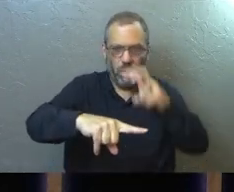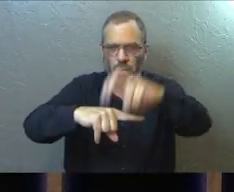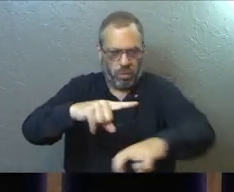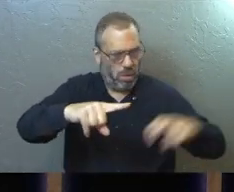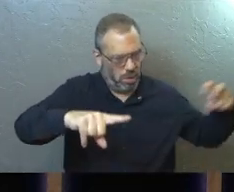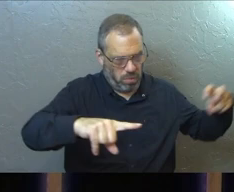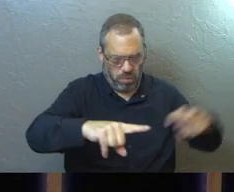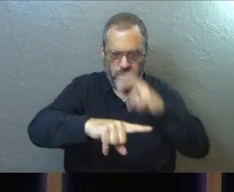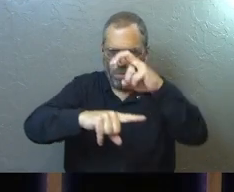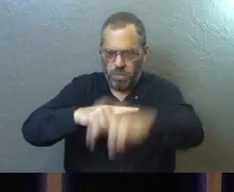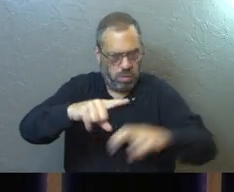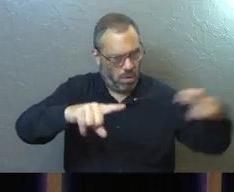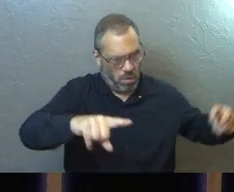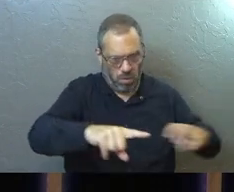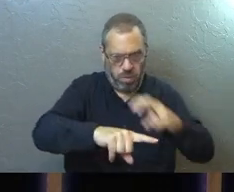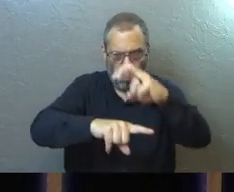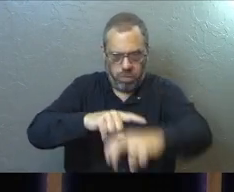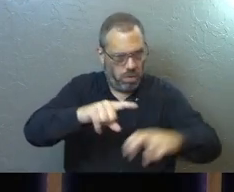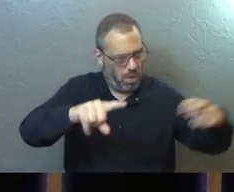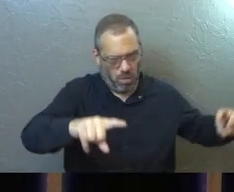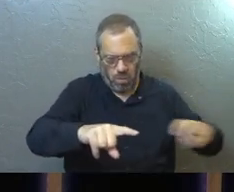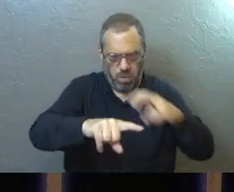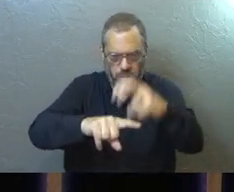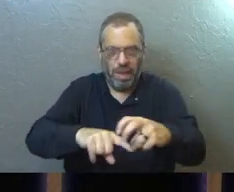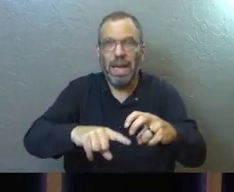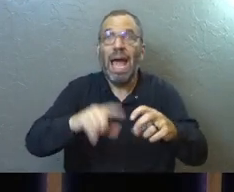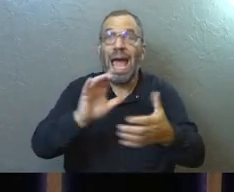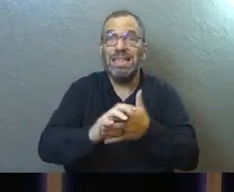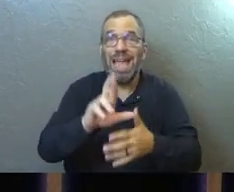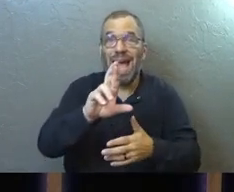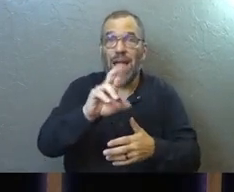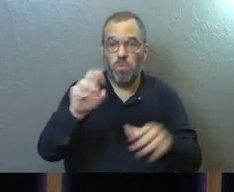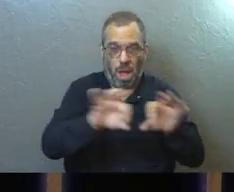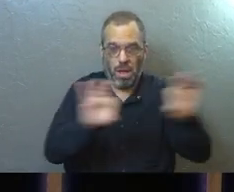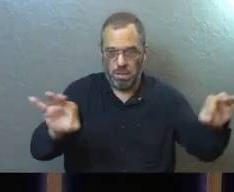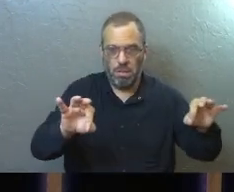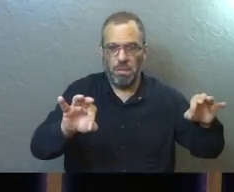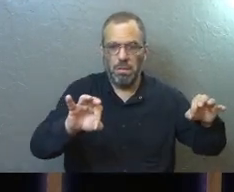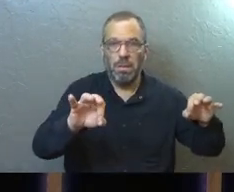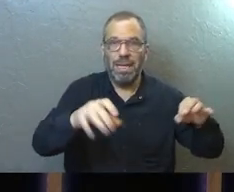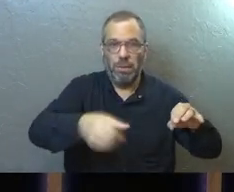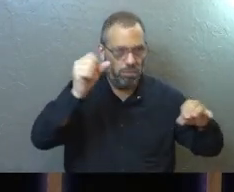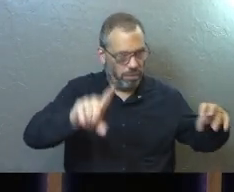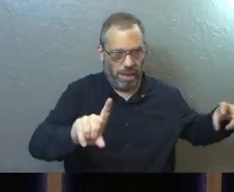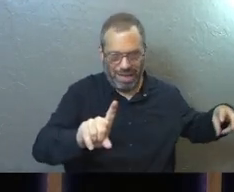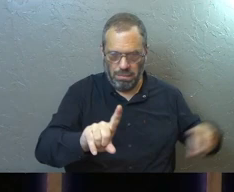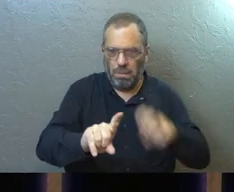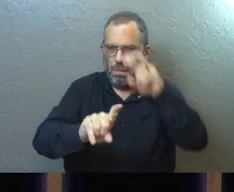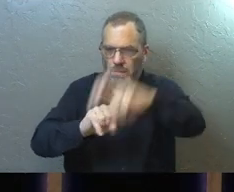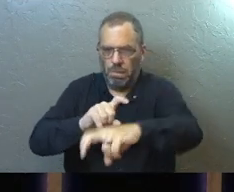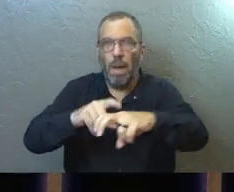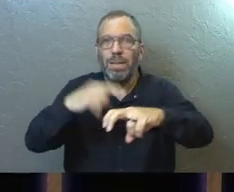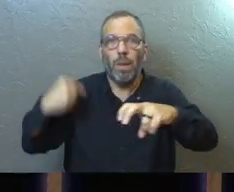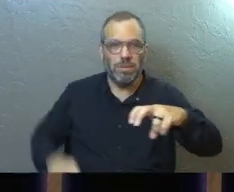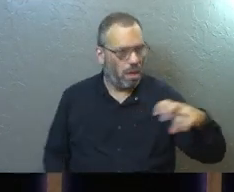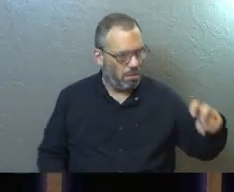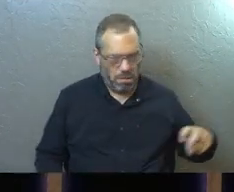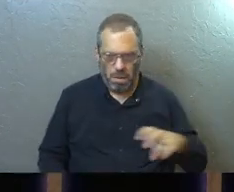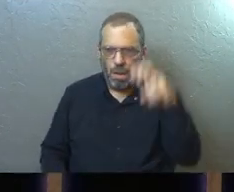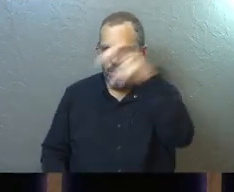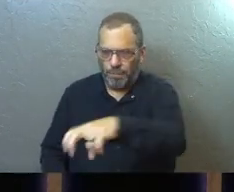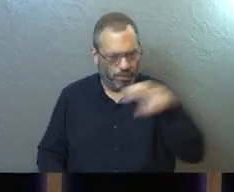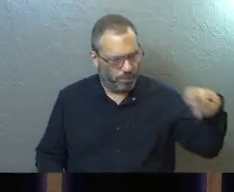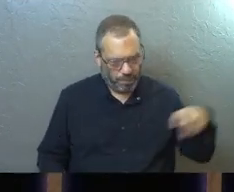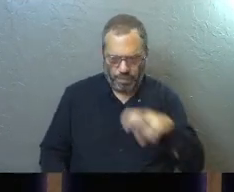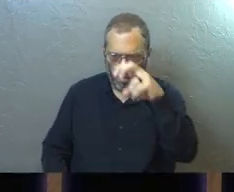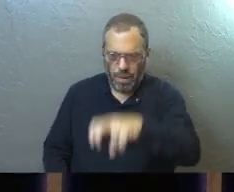then once the first few had jumped, he removed the rod and they all jumped after coming out.